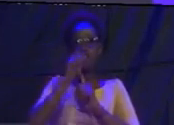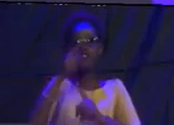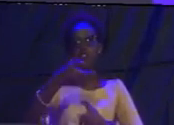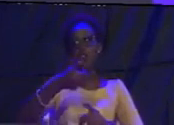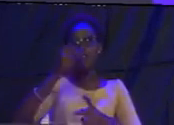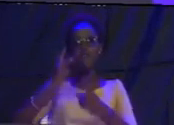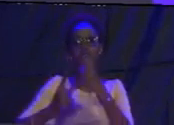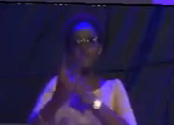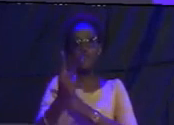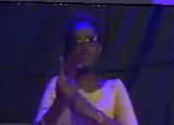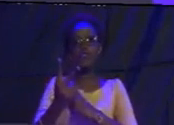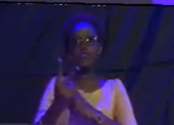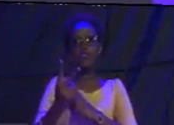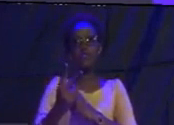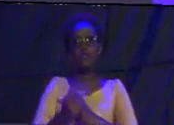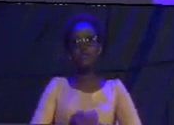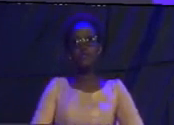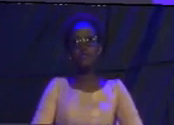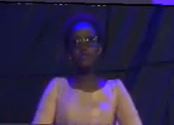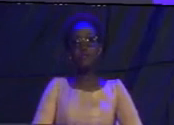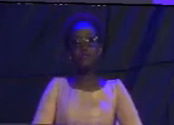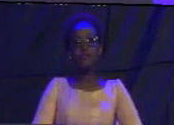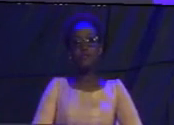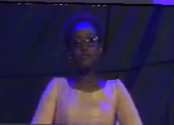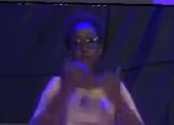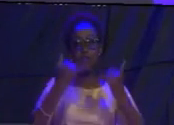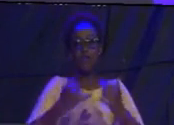the theme was Africa, Step into Your Destiny.